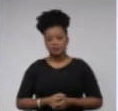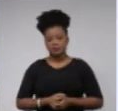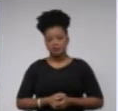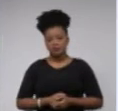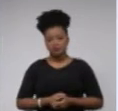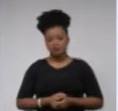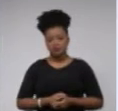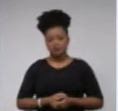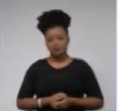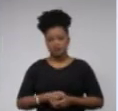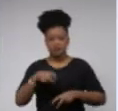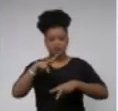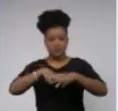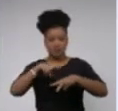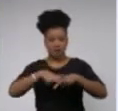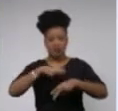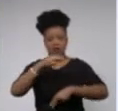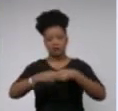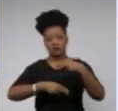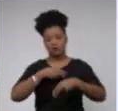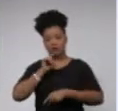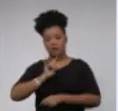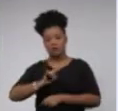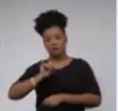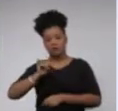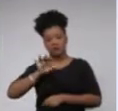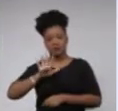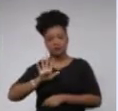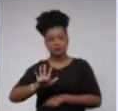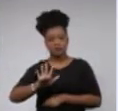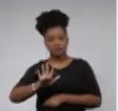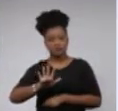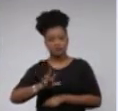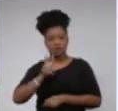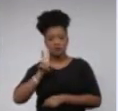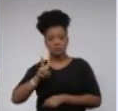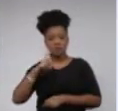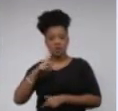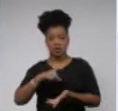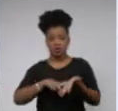965 in Havana's Hygiene, Epidemiology and Microbiology Center,